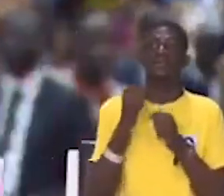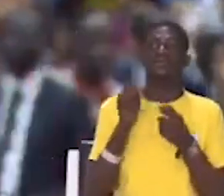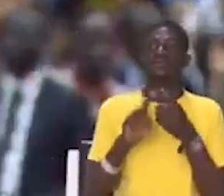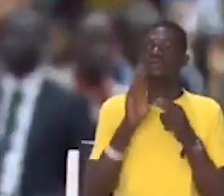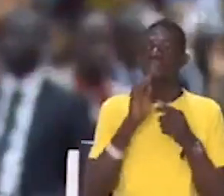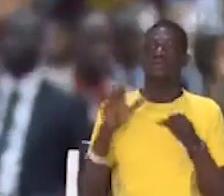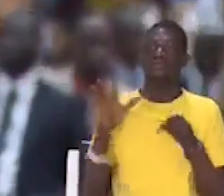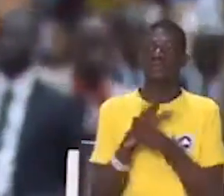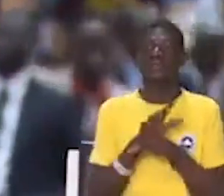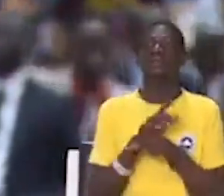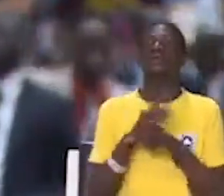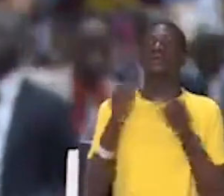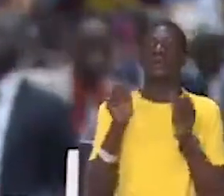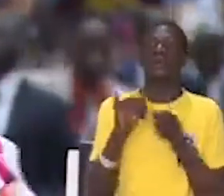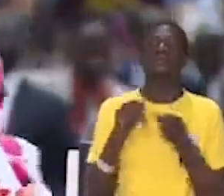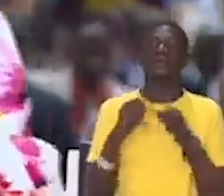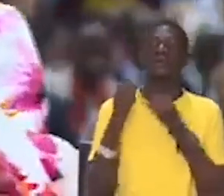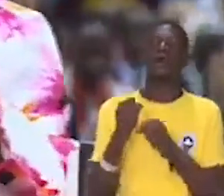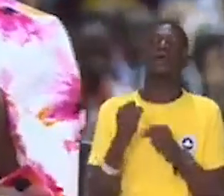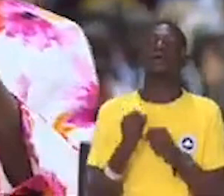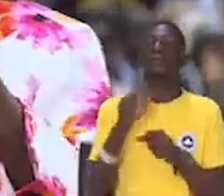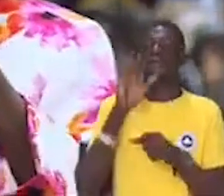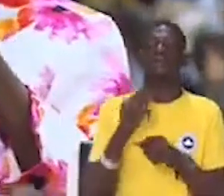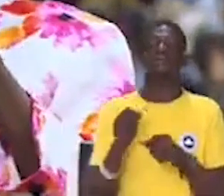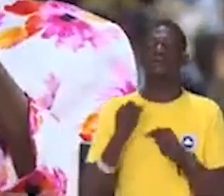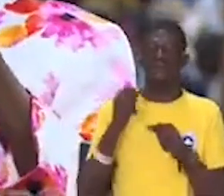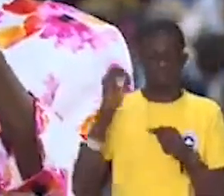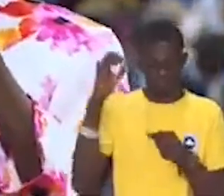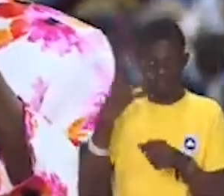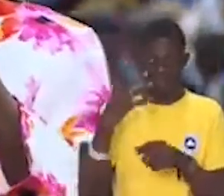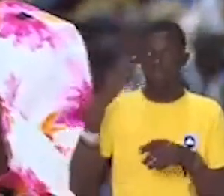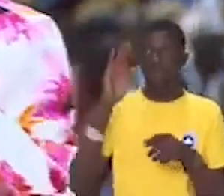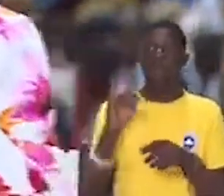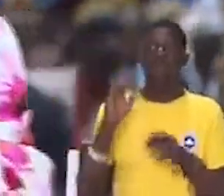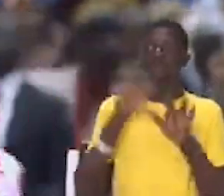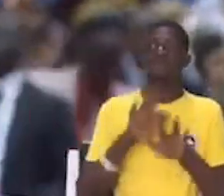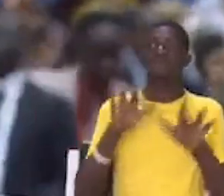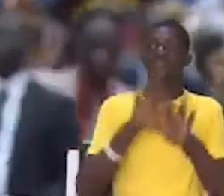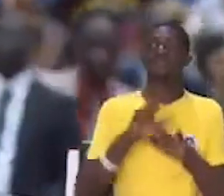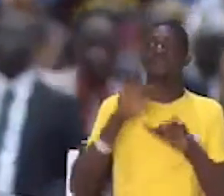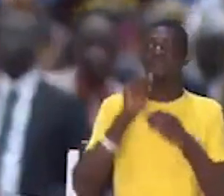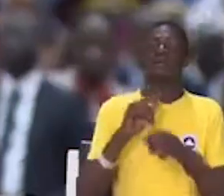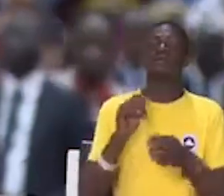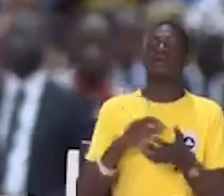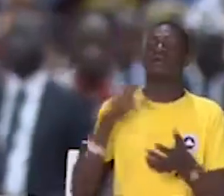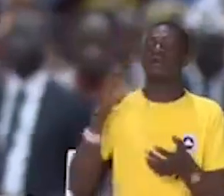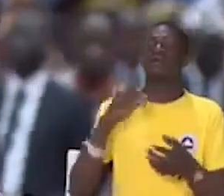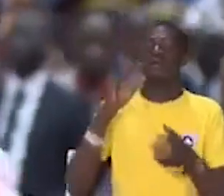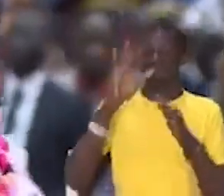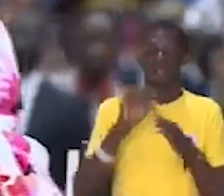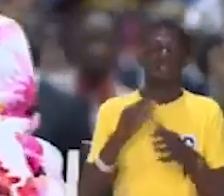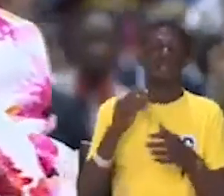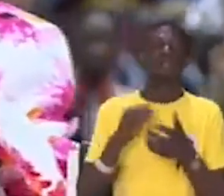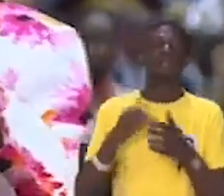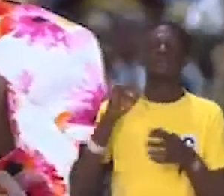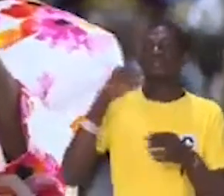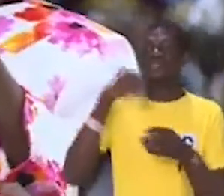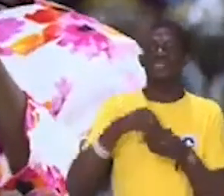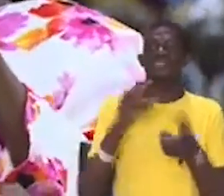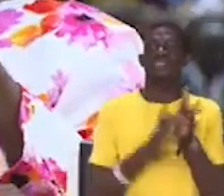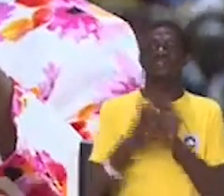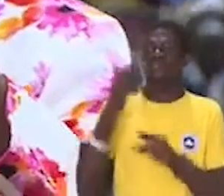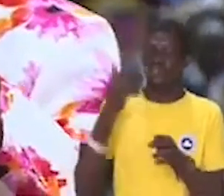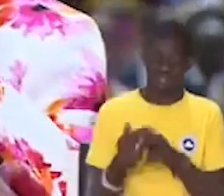be refueled by your power, by your grace, by your mercy, by your glory, by your anointing. In the name